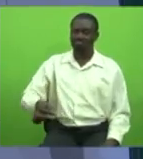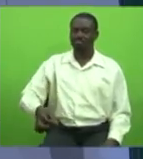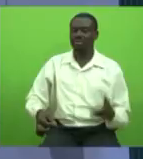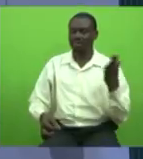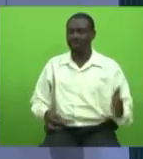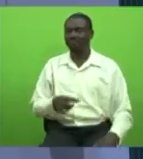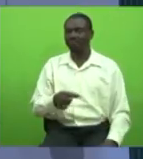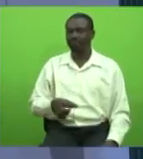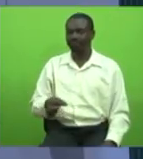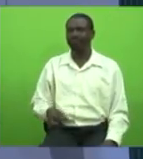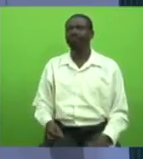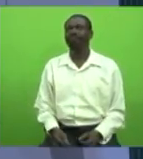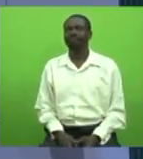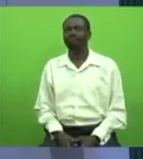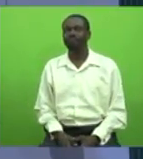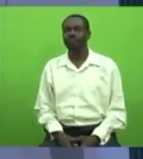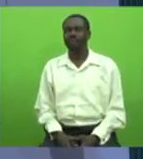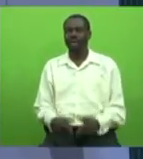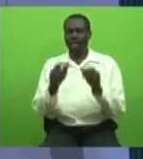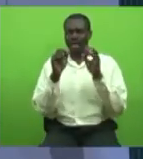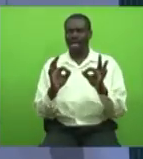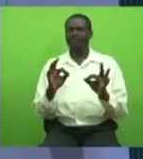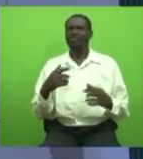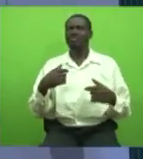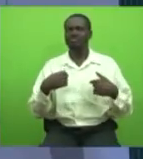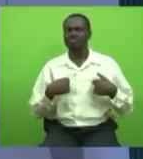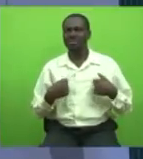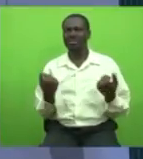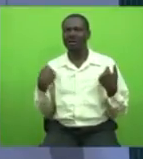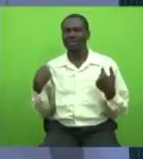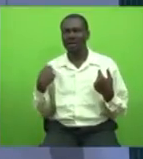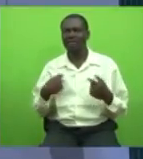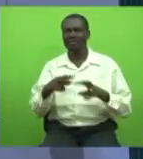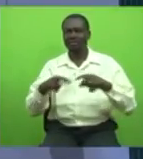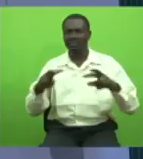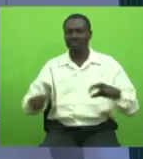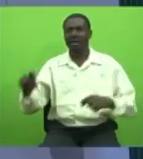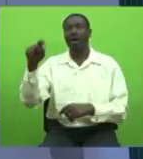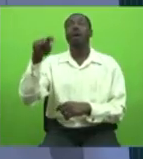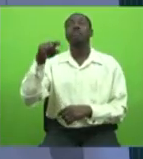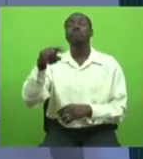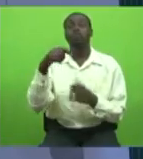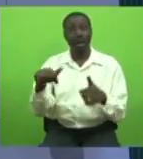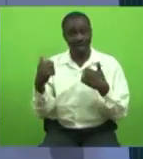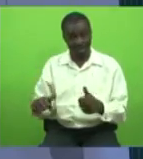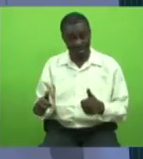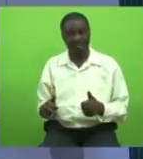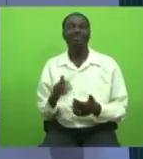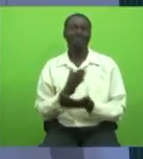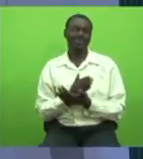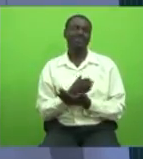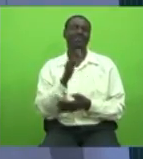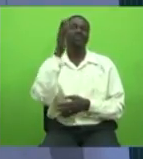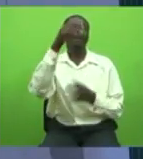Examining a person without their consent has grave consequences. The results of an examination conducted